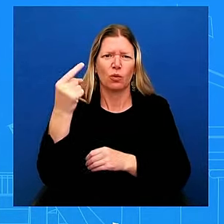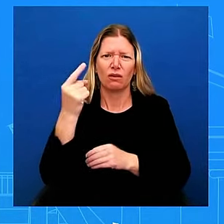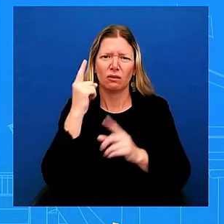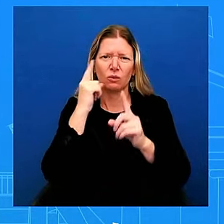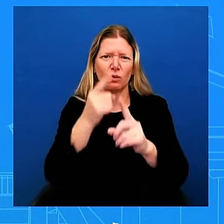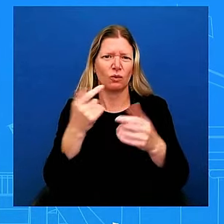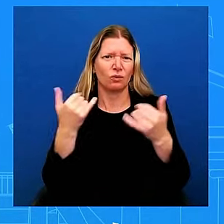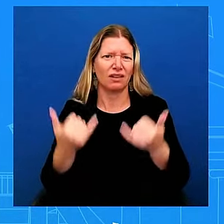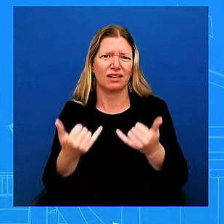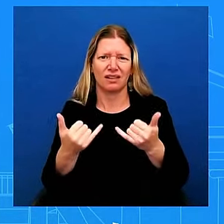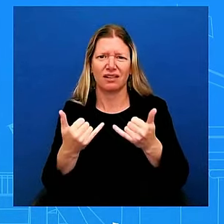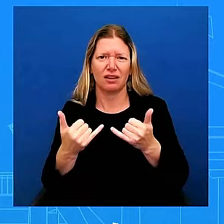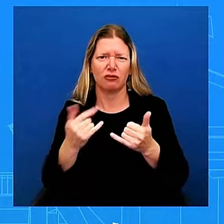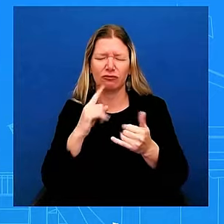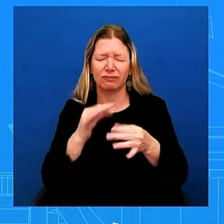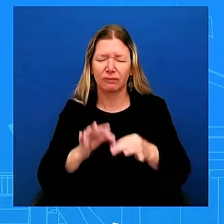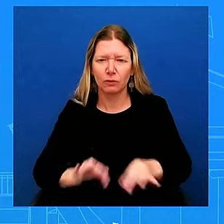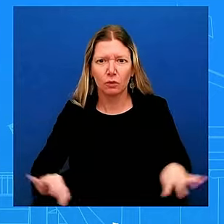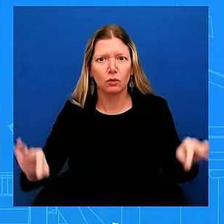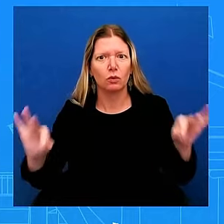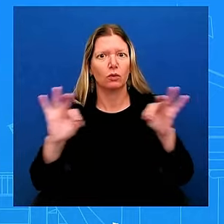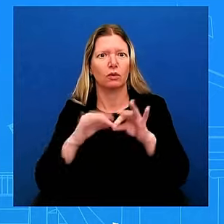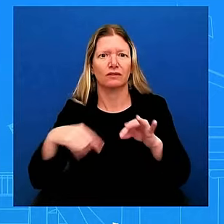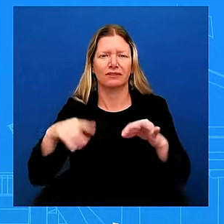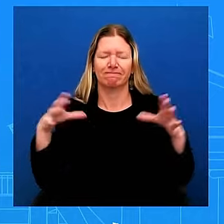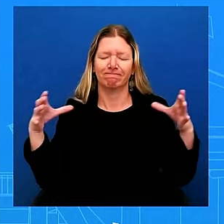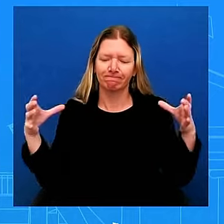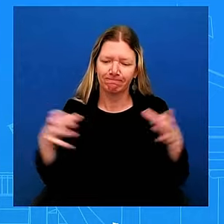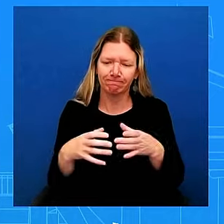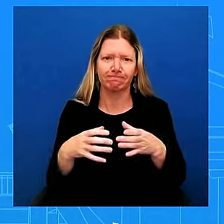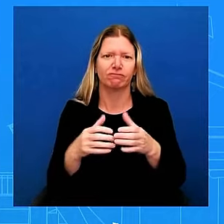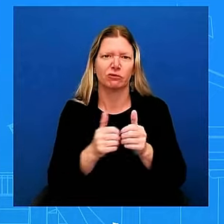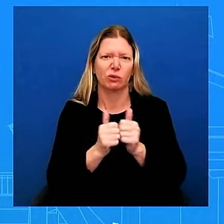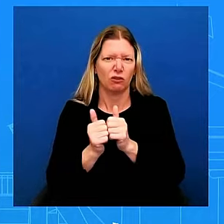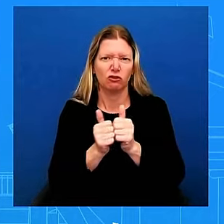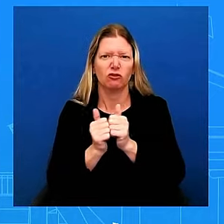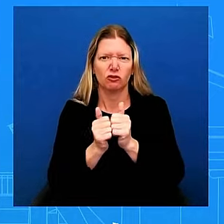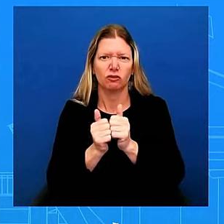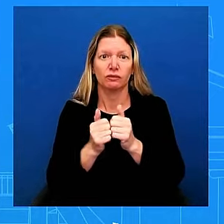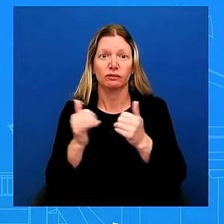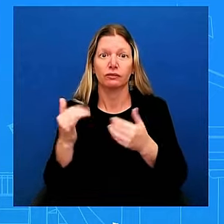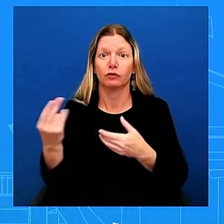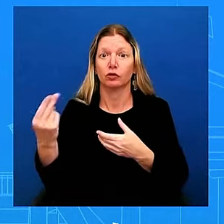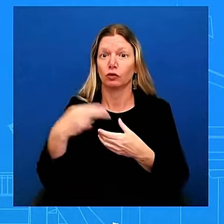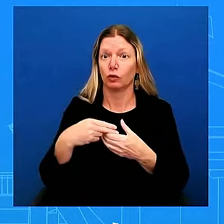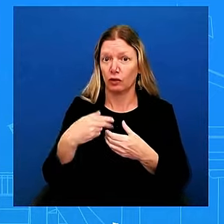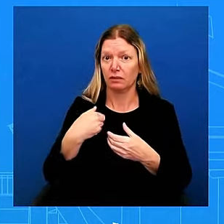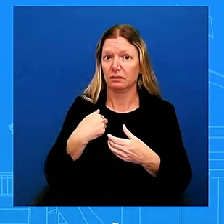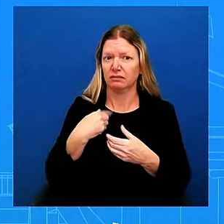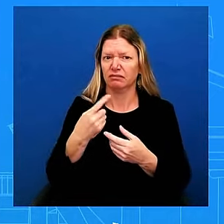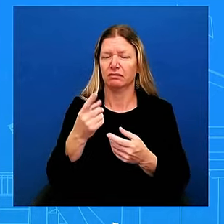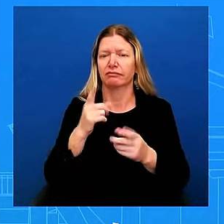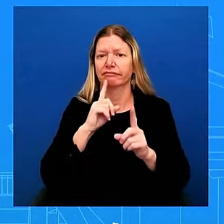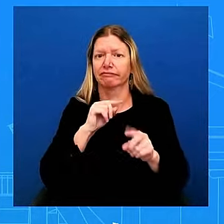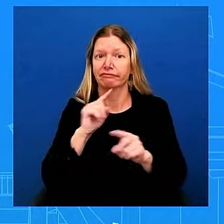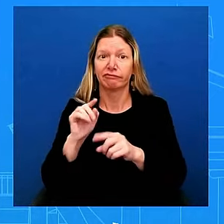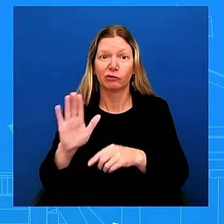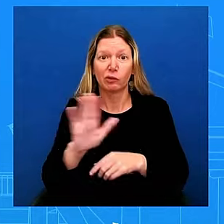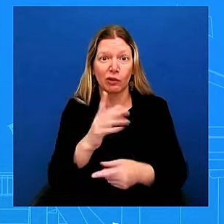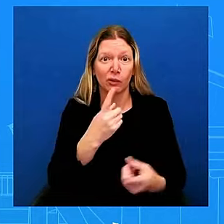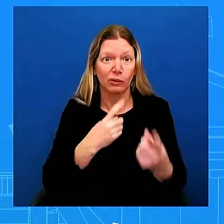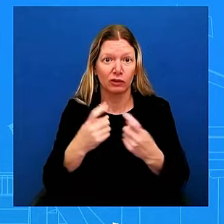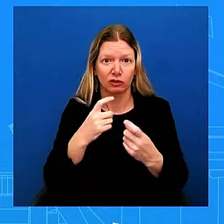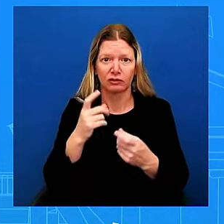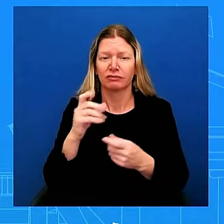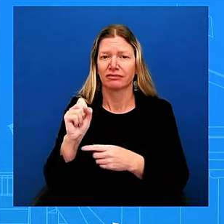joining me today to answer your questions is Secretary Mayorkas. Normally would have done a gaggle because the president would have been on the road,